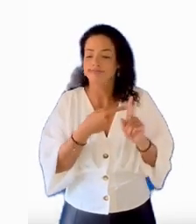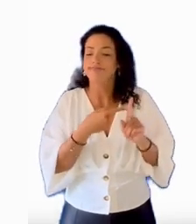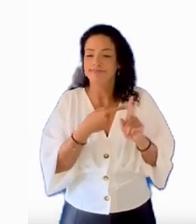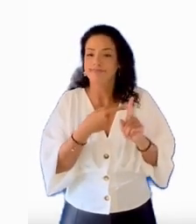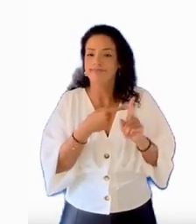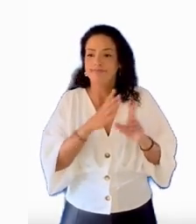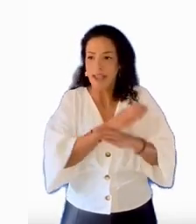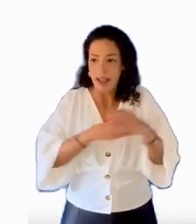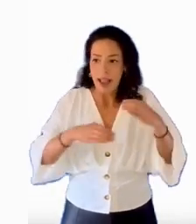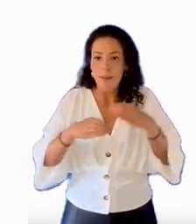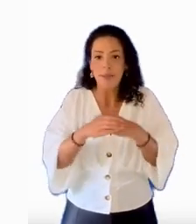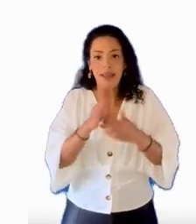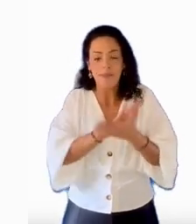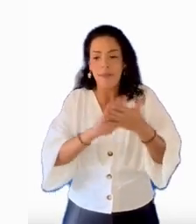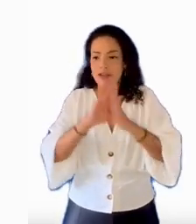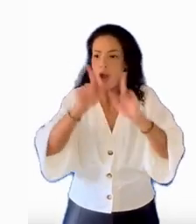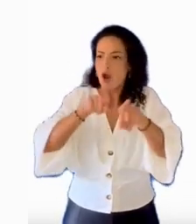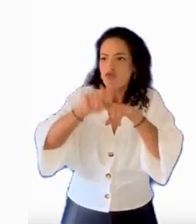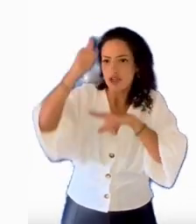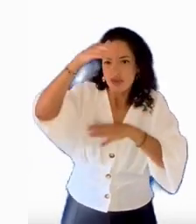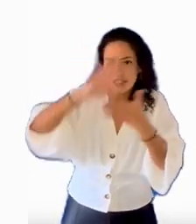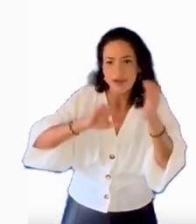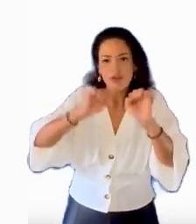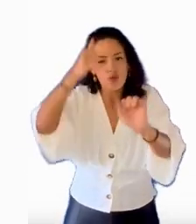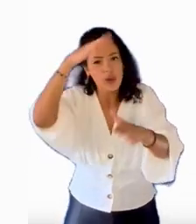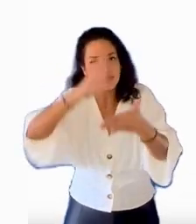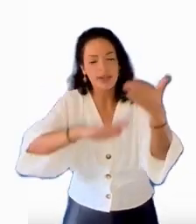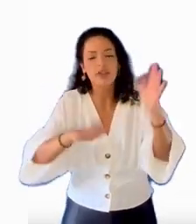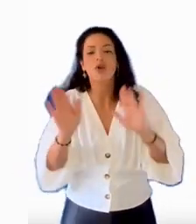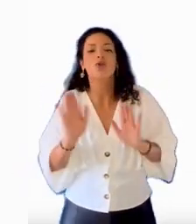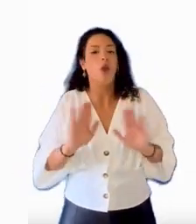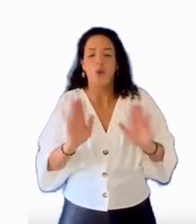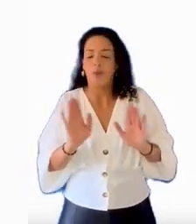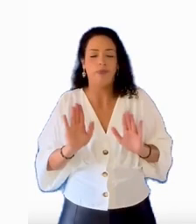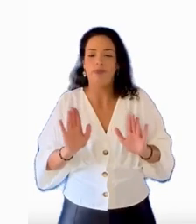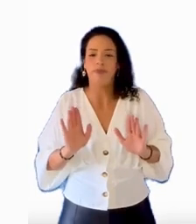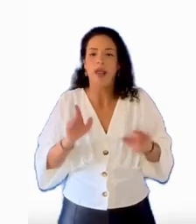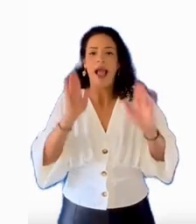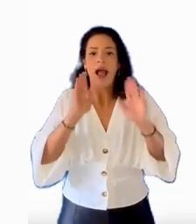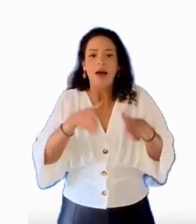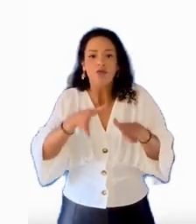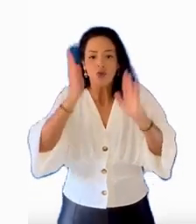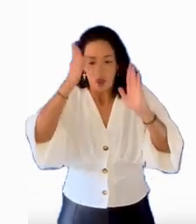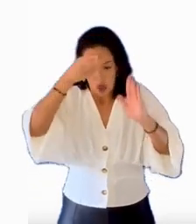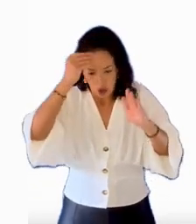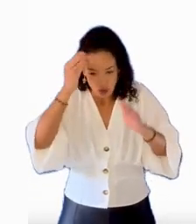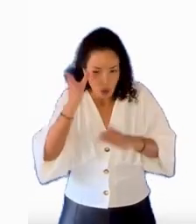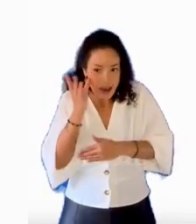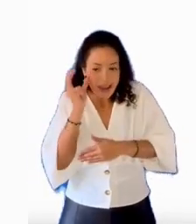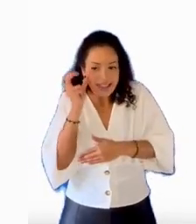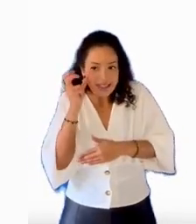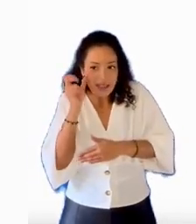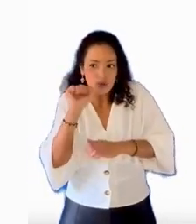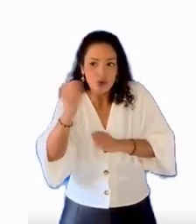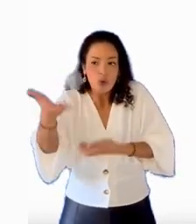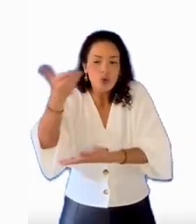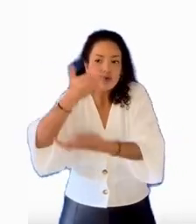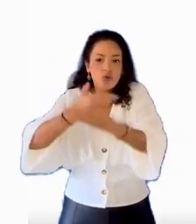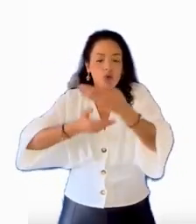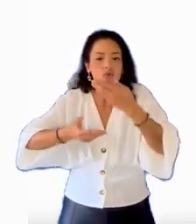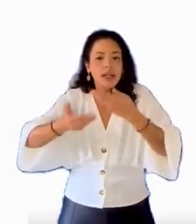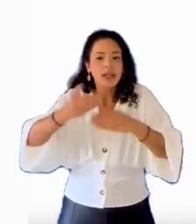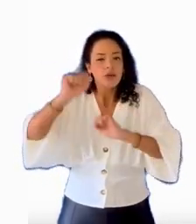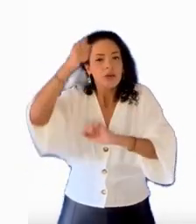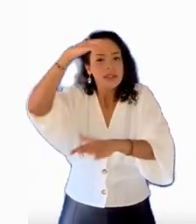is walking in someone else's shoes. Rather than walking in your shoes, I need to learn to listen to the story you tell me about what it's like in your